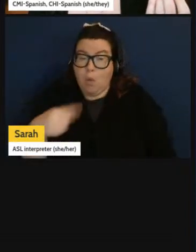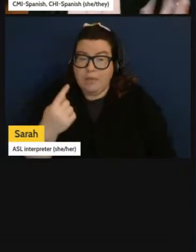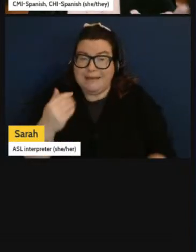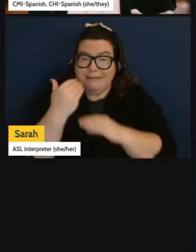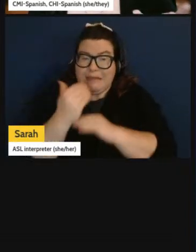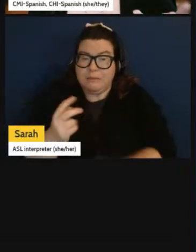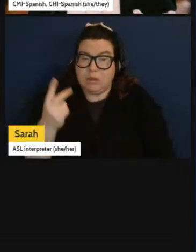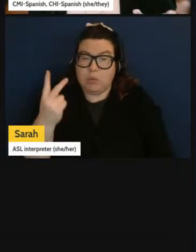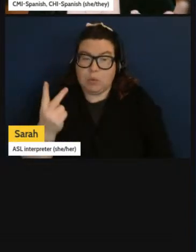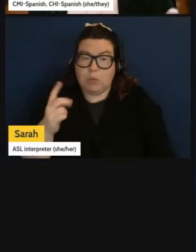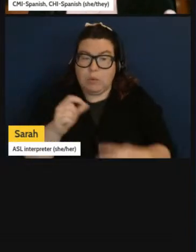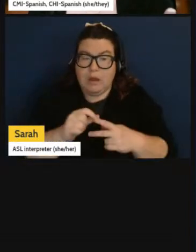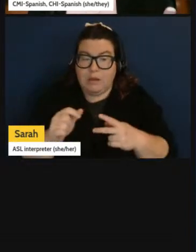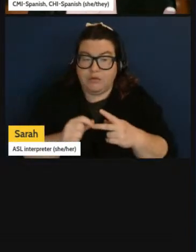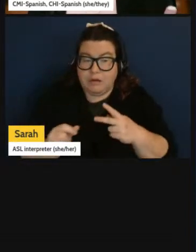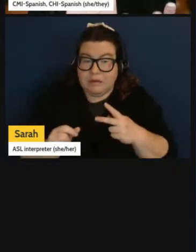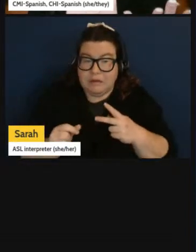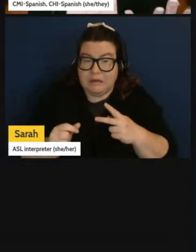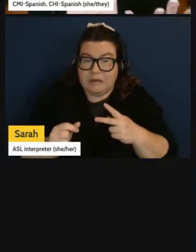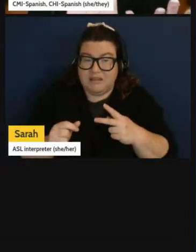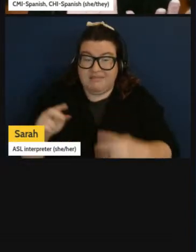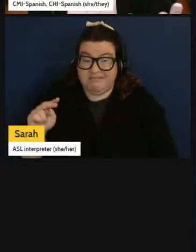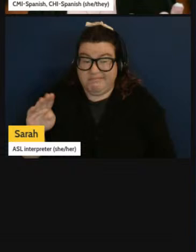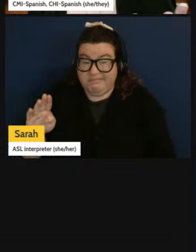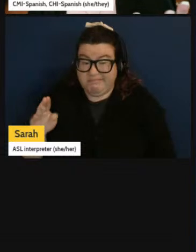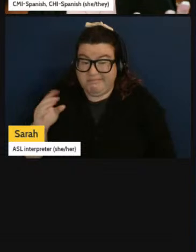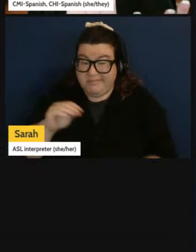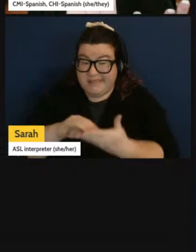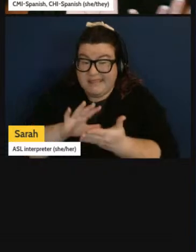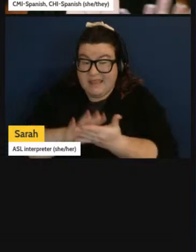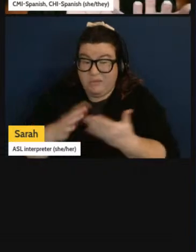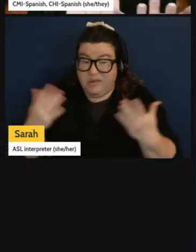options, what would a non-binary person check?